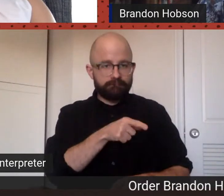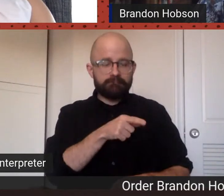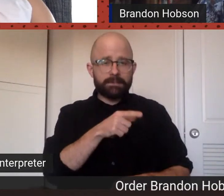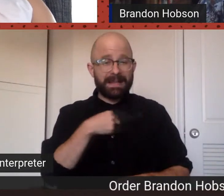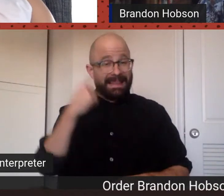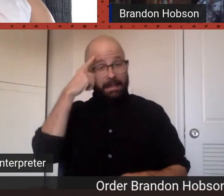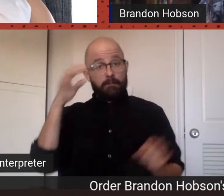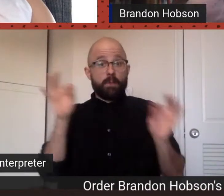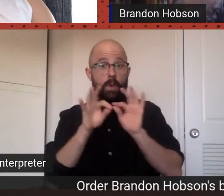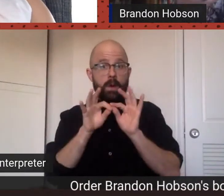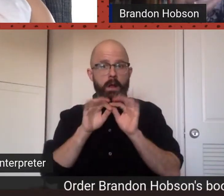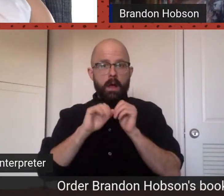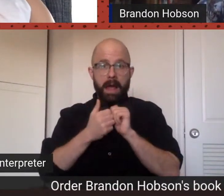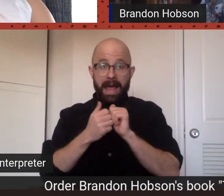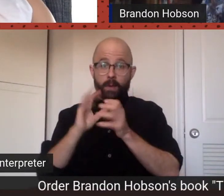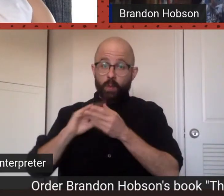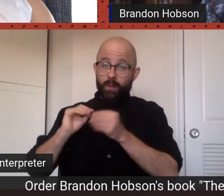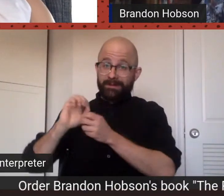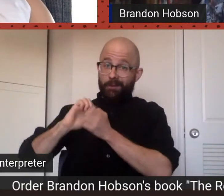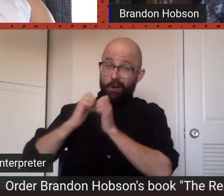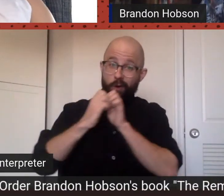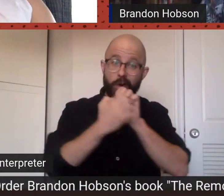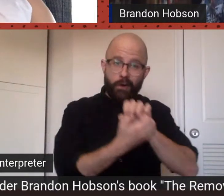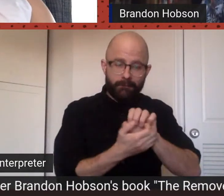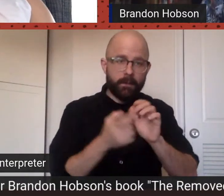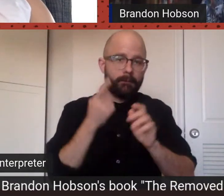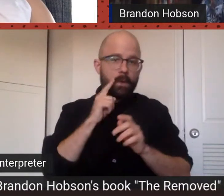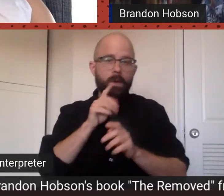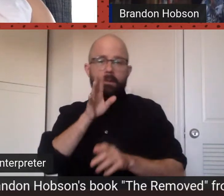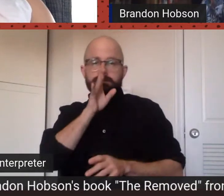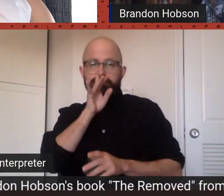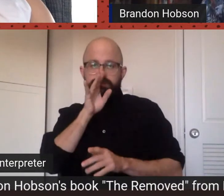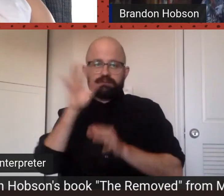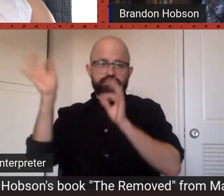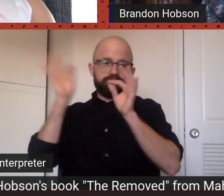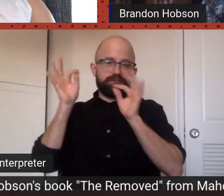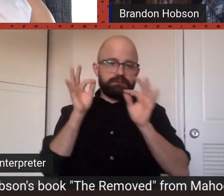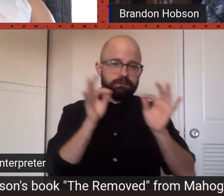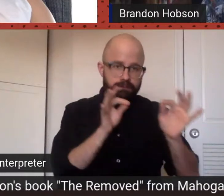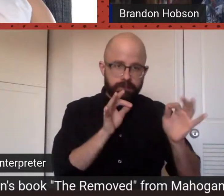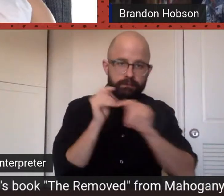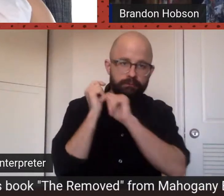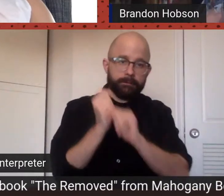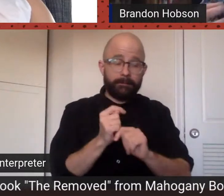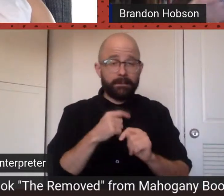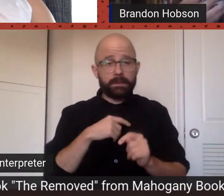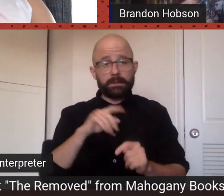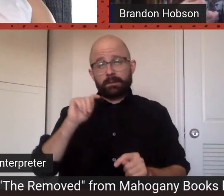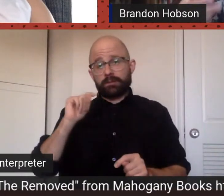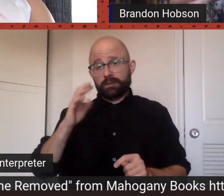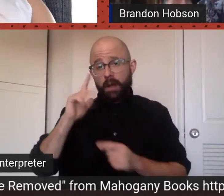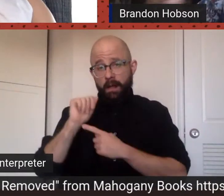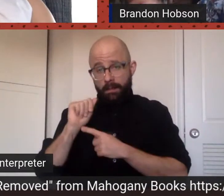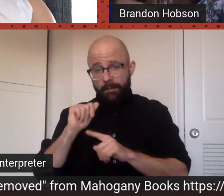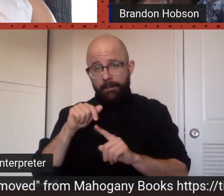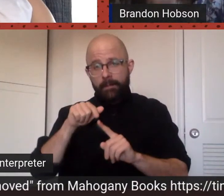evolved orally through an oral tradition here. And so the job of the novel, I think, with Chala is that he wanted to do these oral stories to